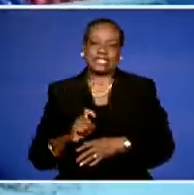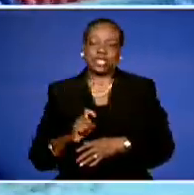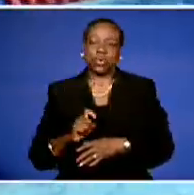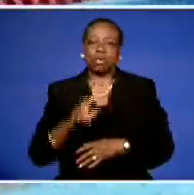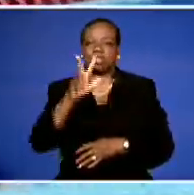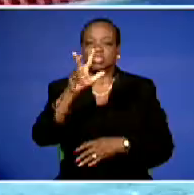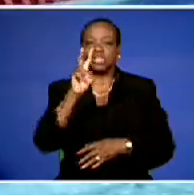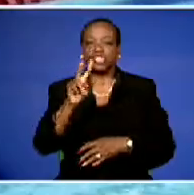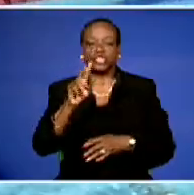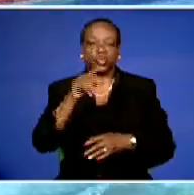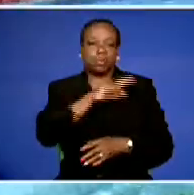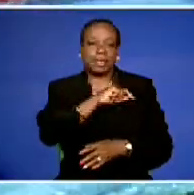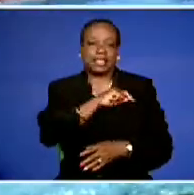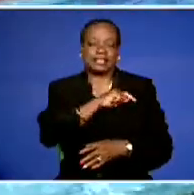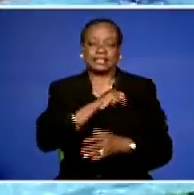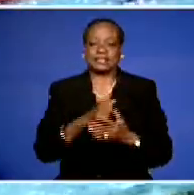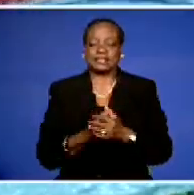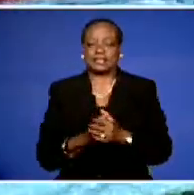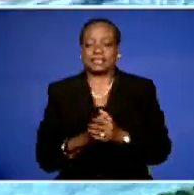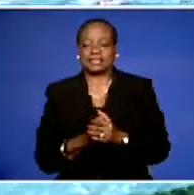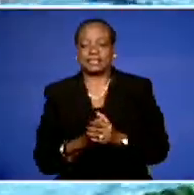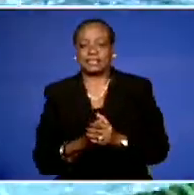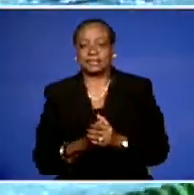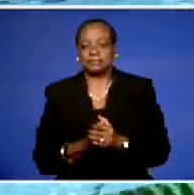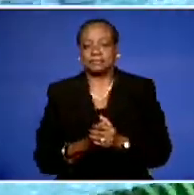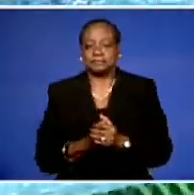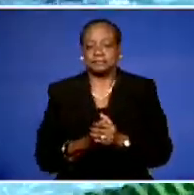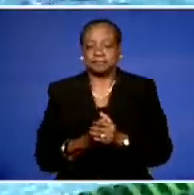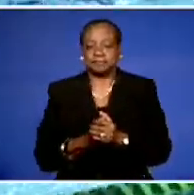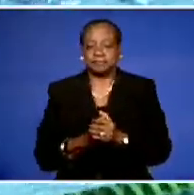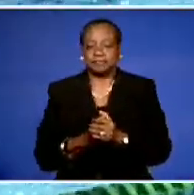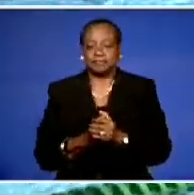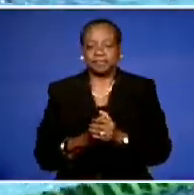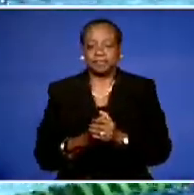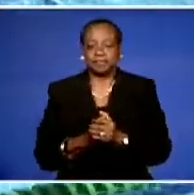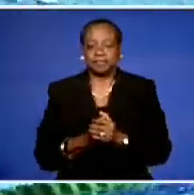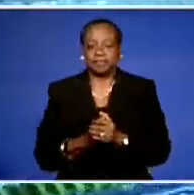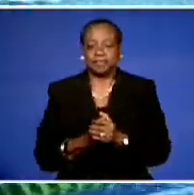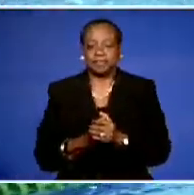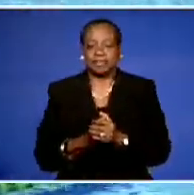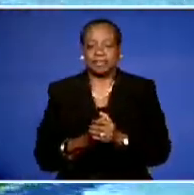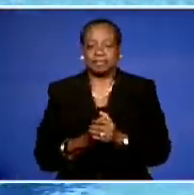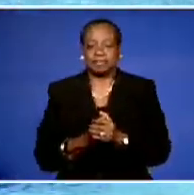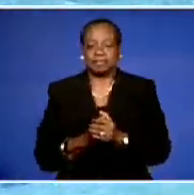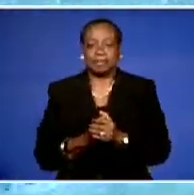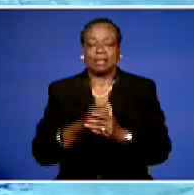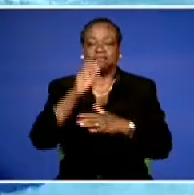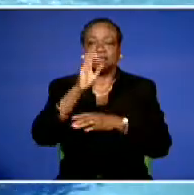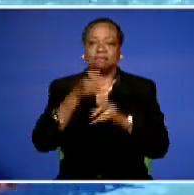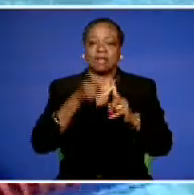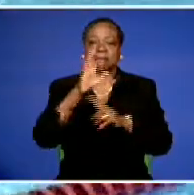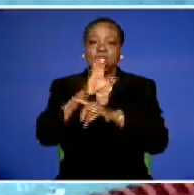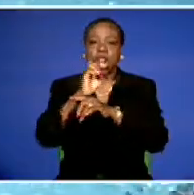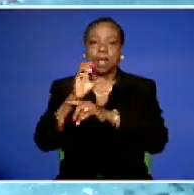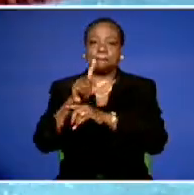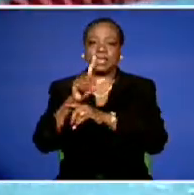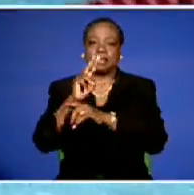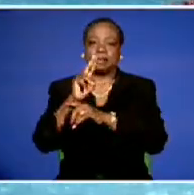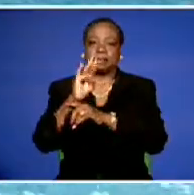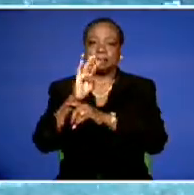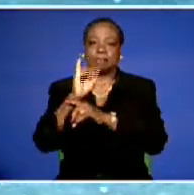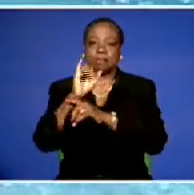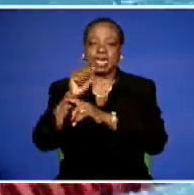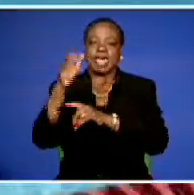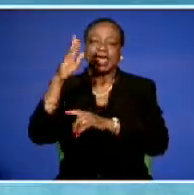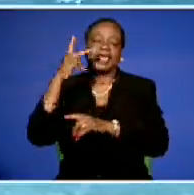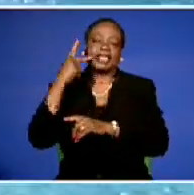medals, 30 gold, 25 silver, and 27 bronze. Reporting from Barranquilla, Colombia, I'm Kelsey Johnson,